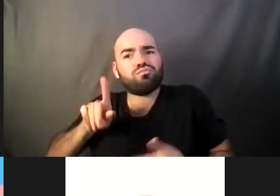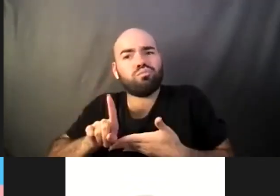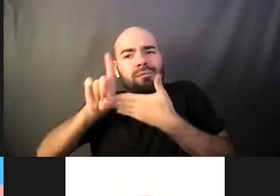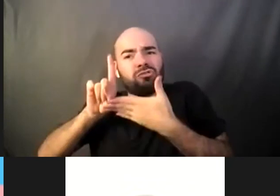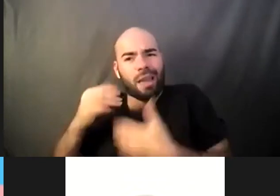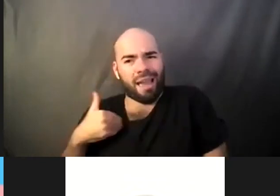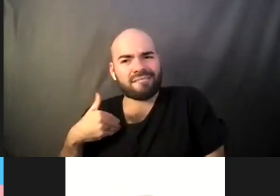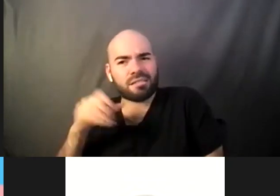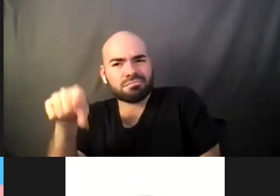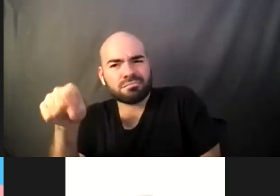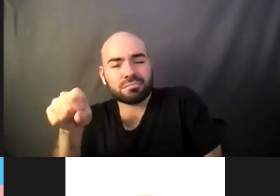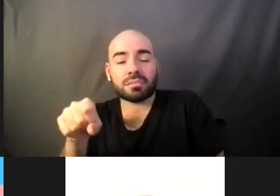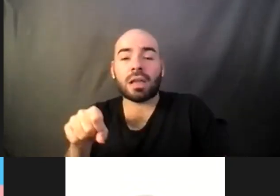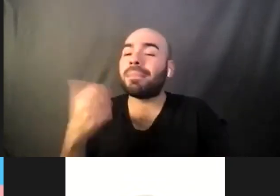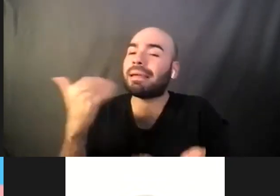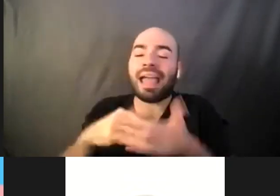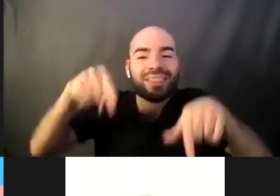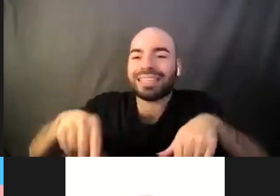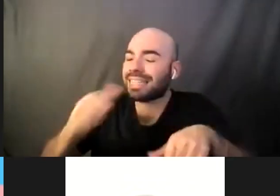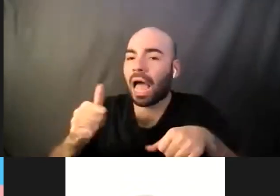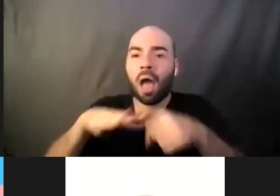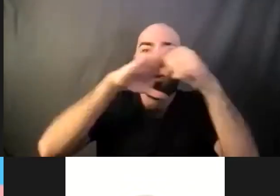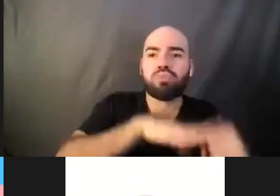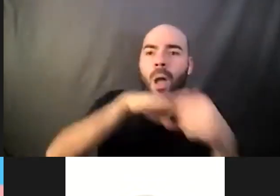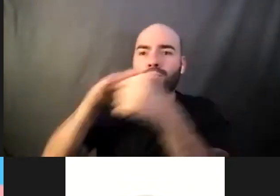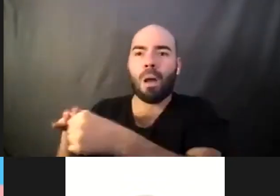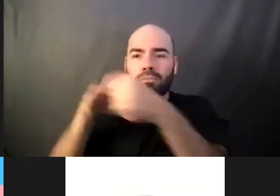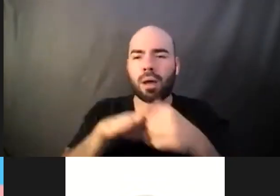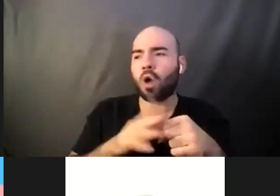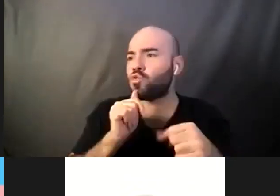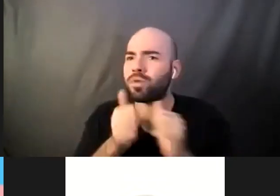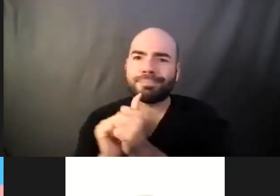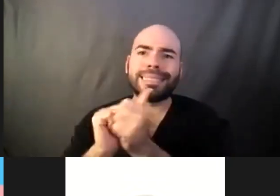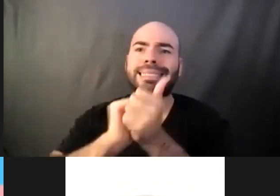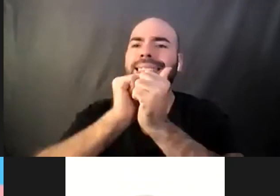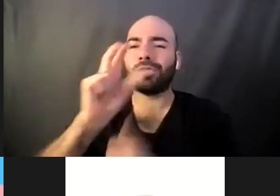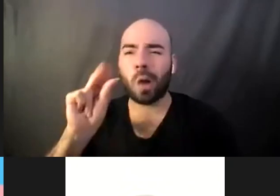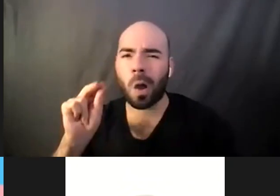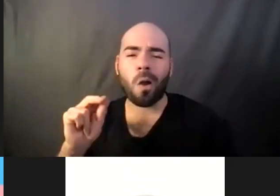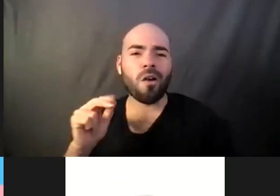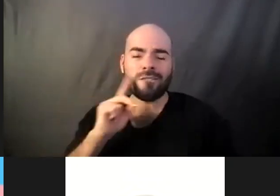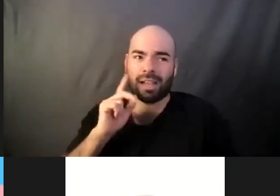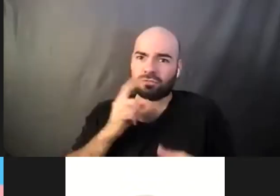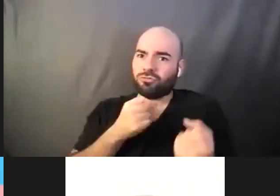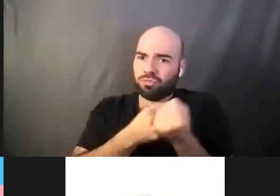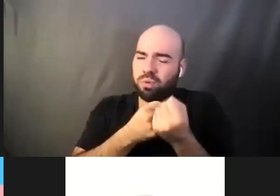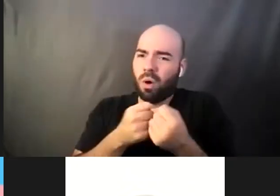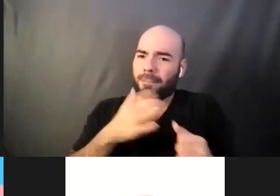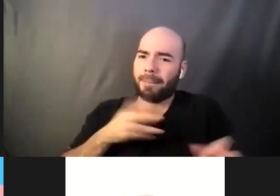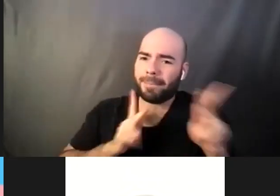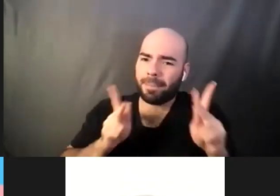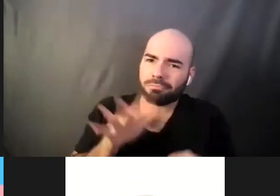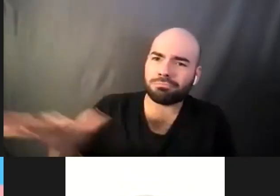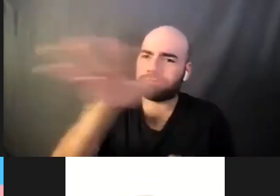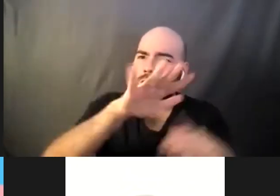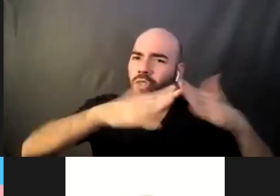it's not an oppression Olympics. Like, I need to be there for my brothers, sisters, and non-binary siblings in the community, and that it's not about whose